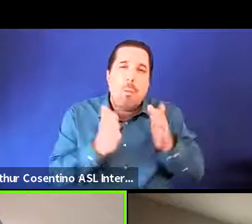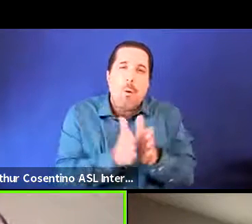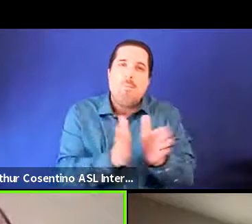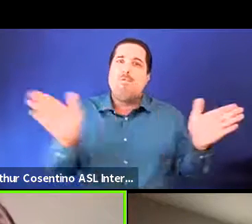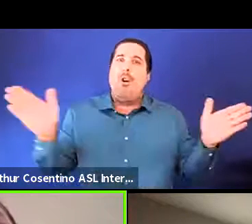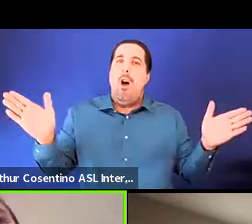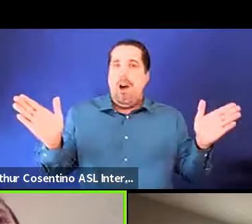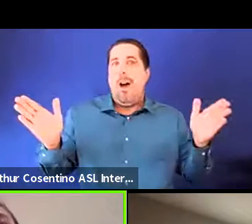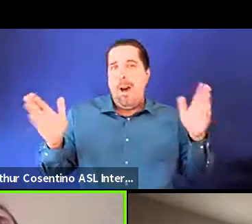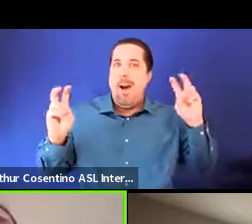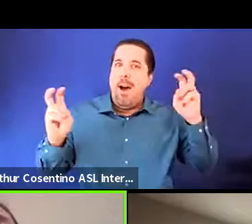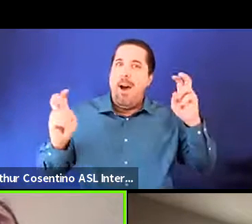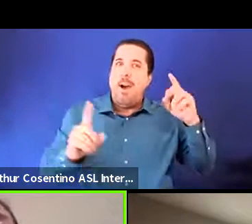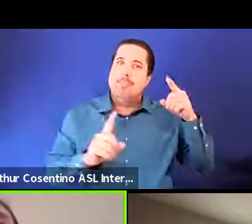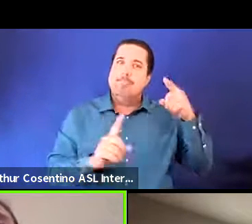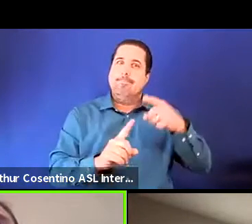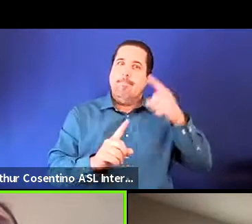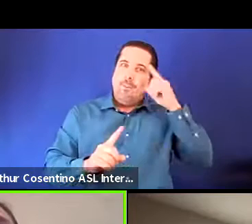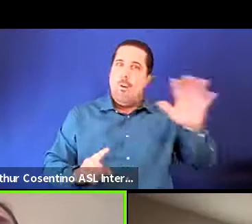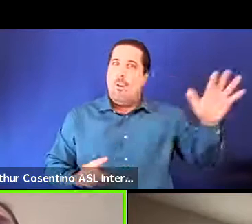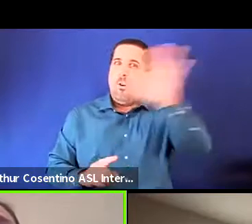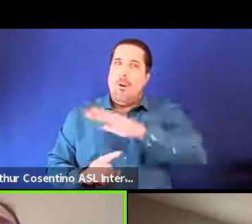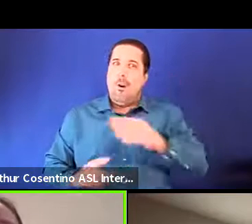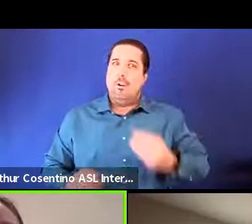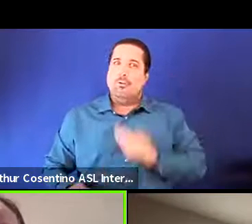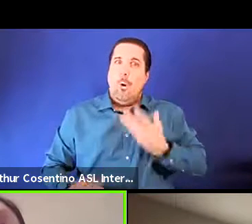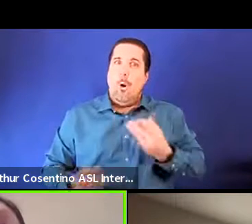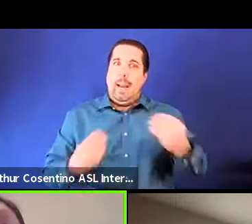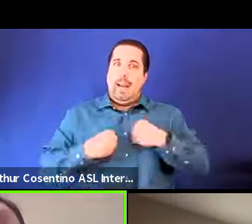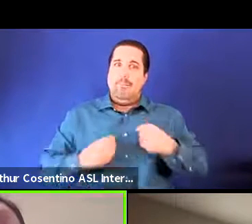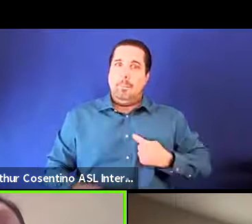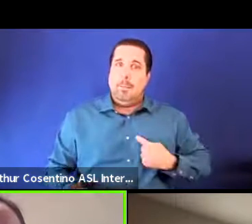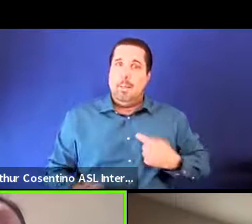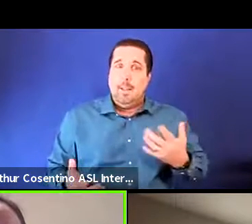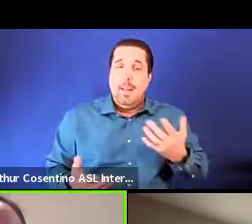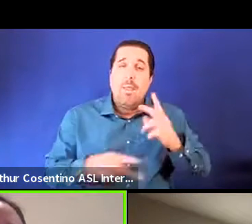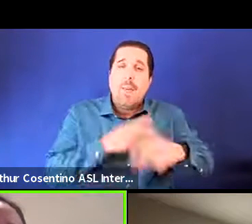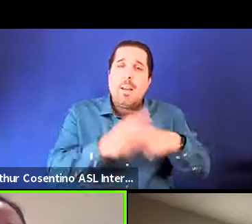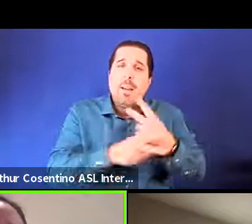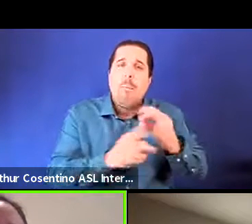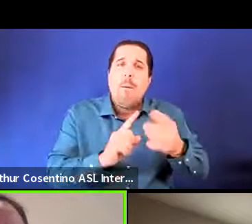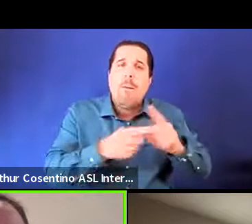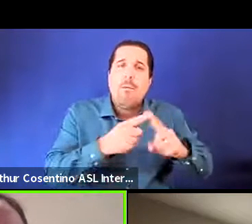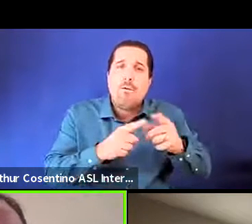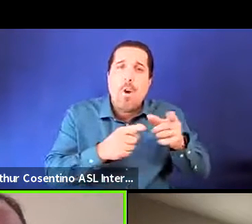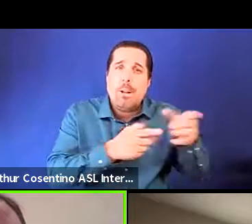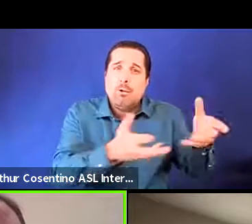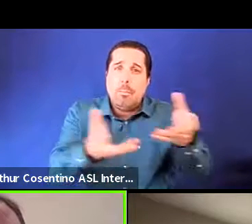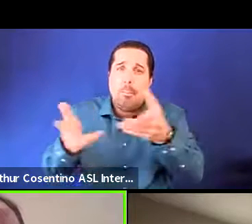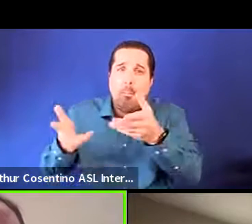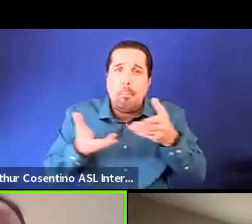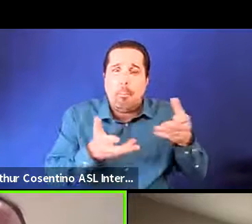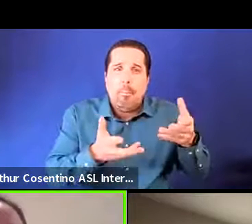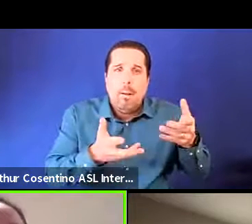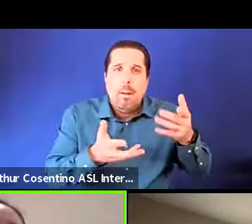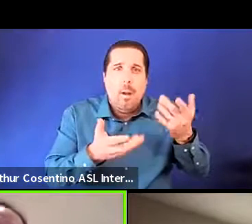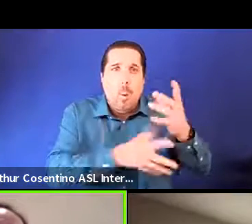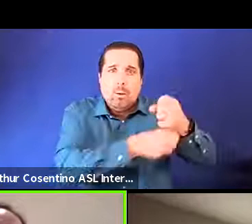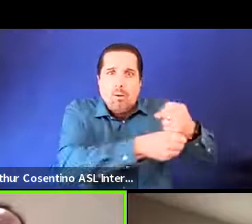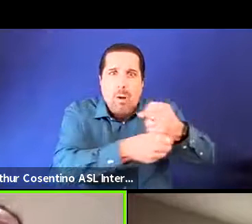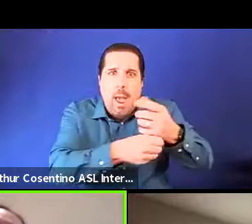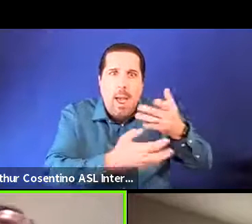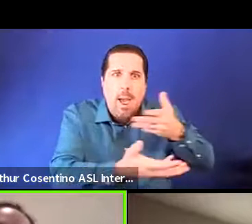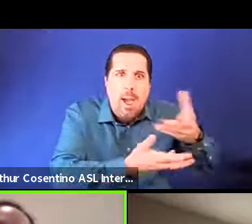of joy. I think from doing a lot of this work, the kinds of friendships that have now been created, I think for me is something that